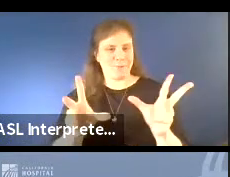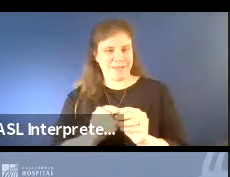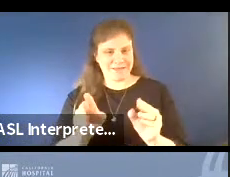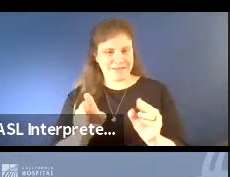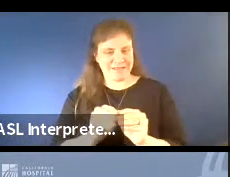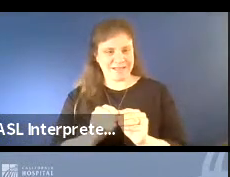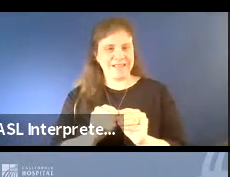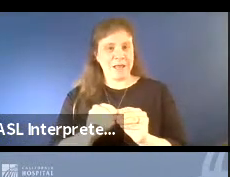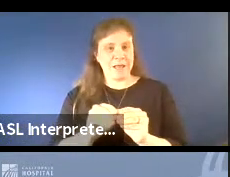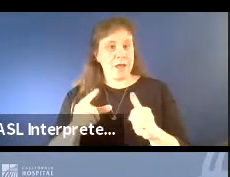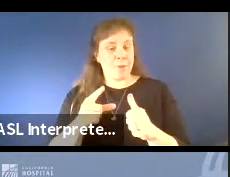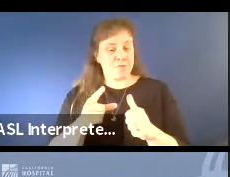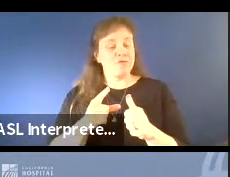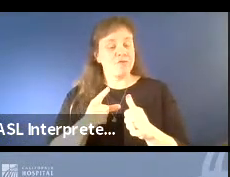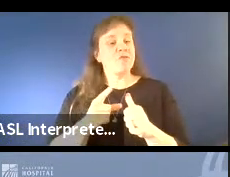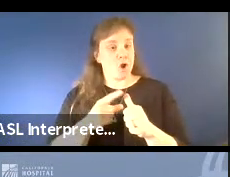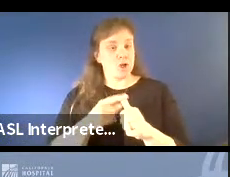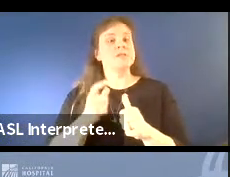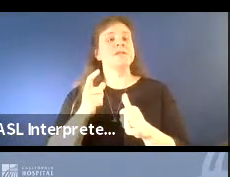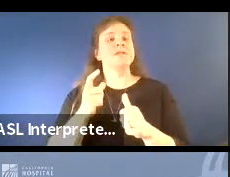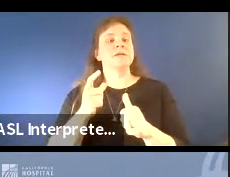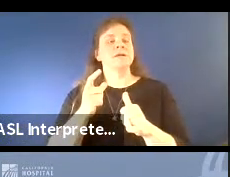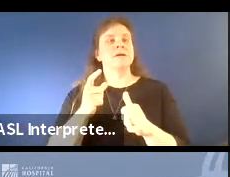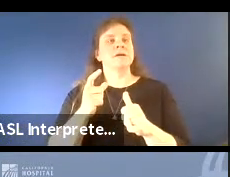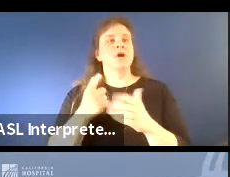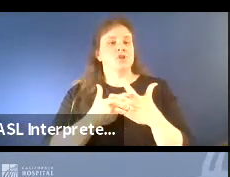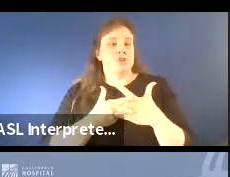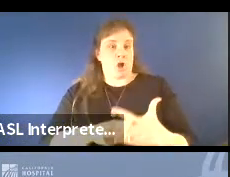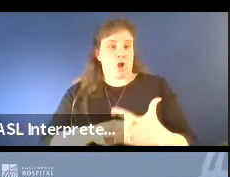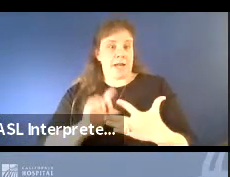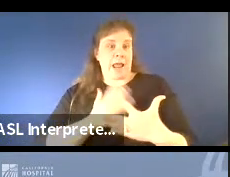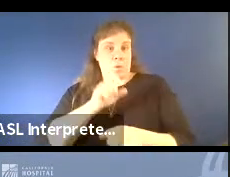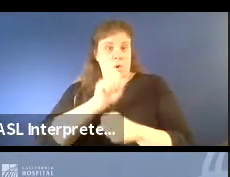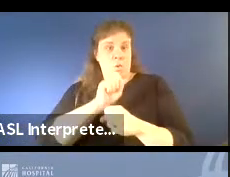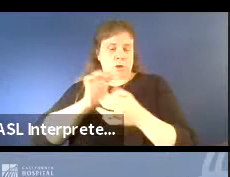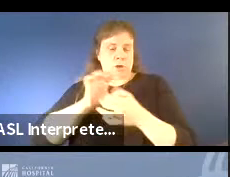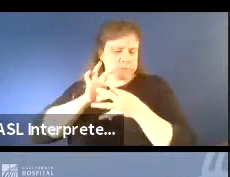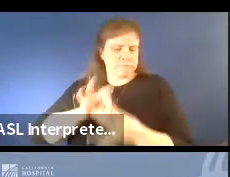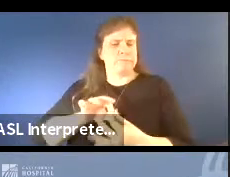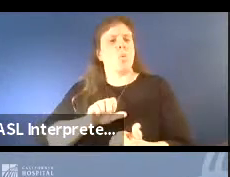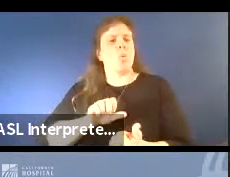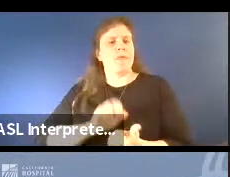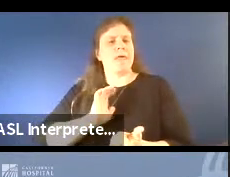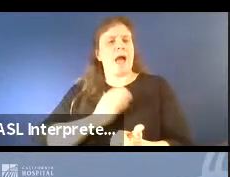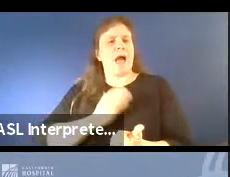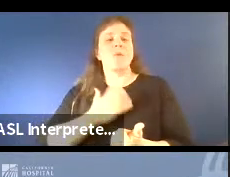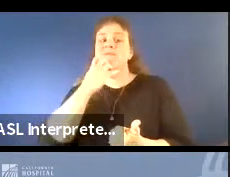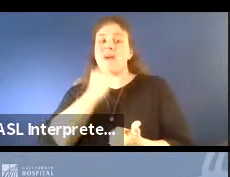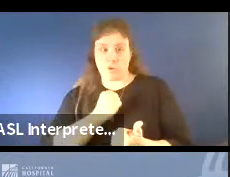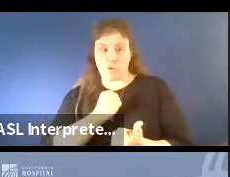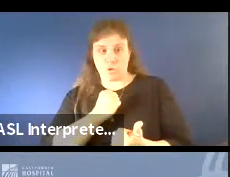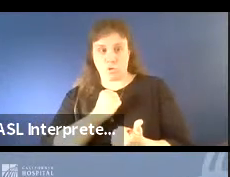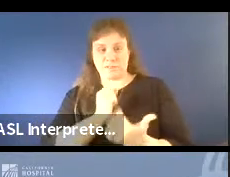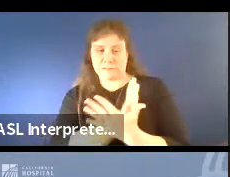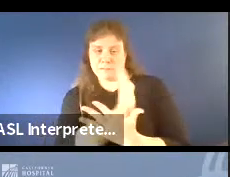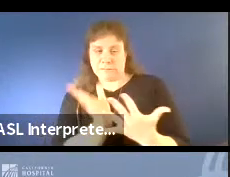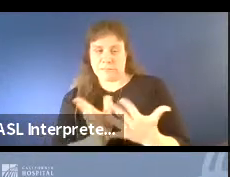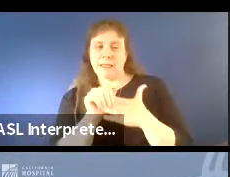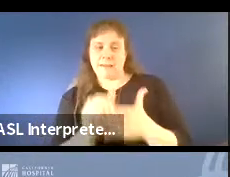by anchoring and grounding our work with the values that guide us in doing this work, which are